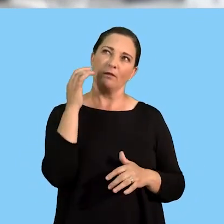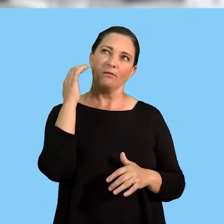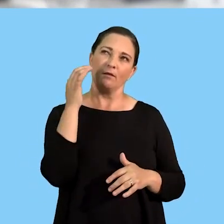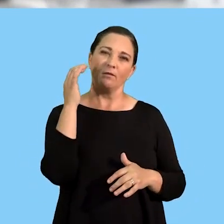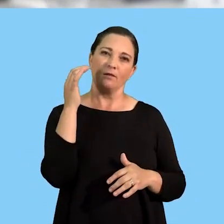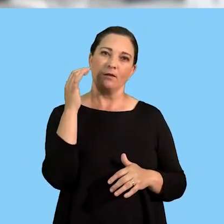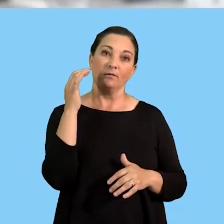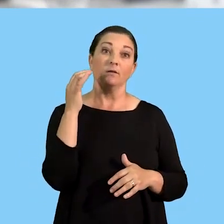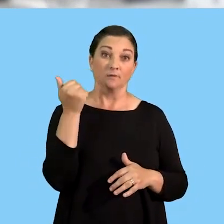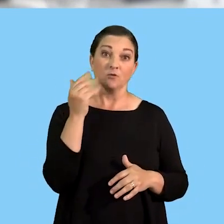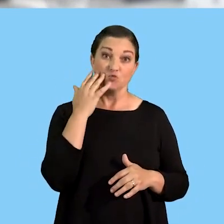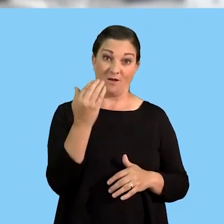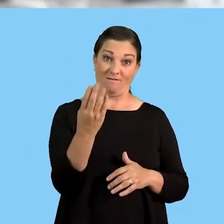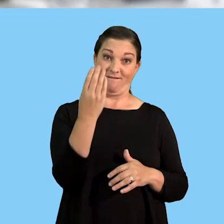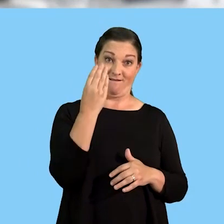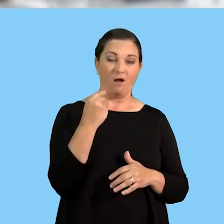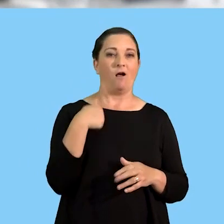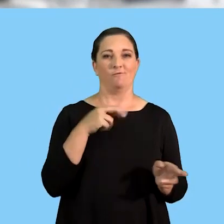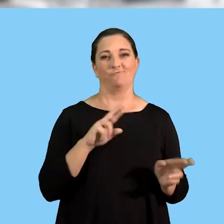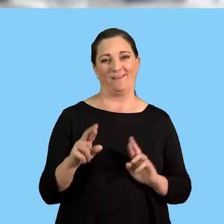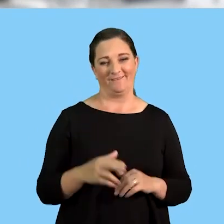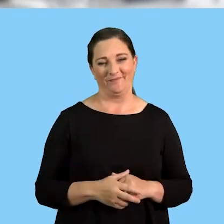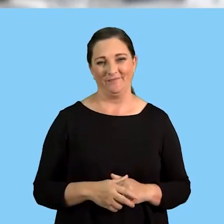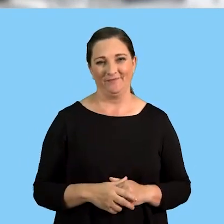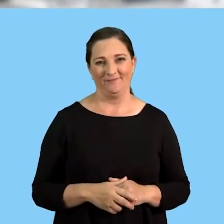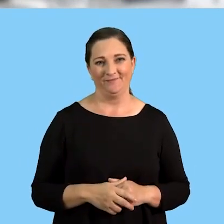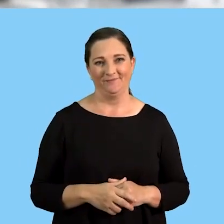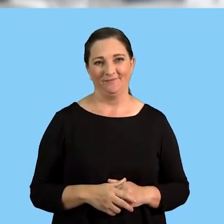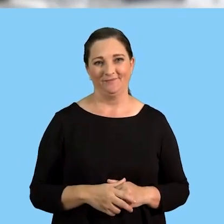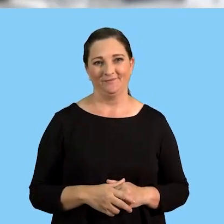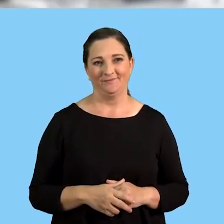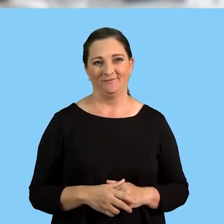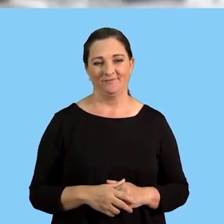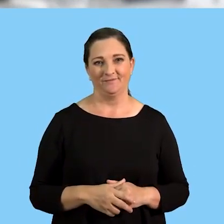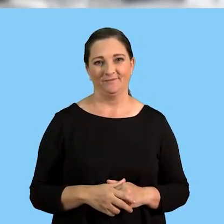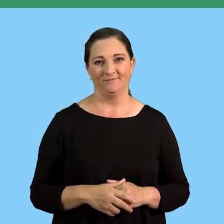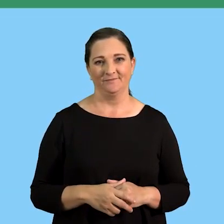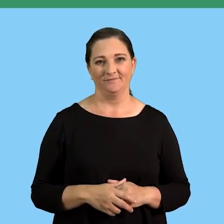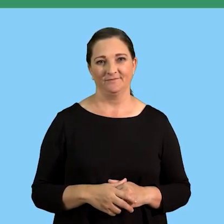able to think about what it is that they are going to say during the interview.